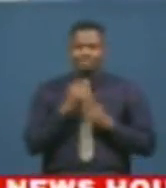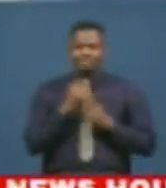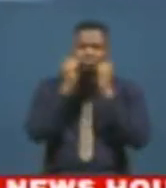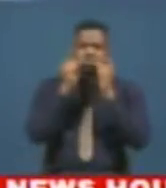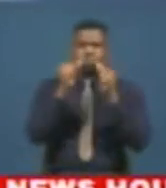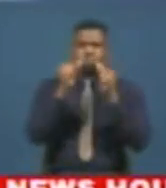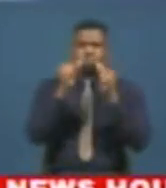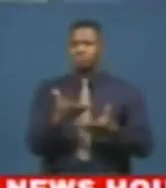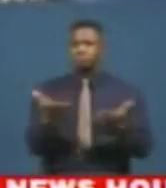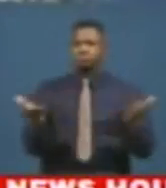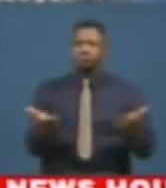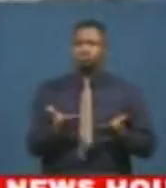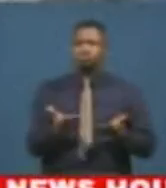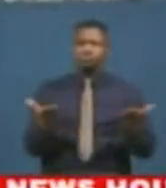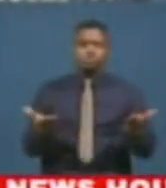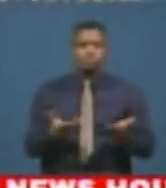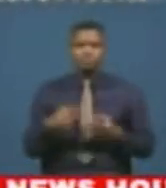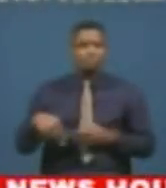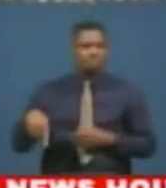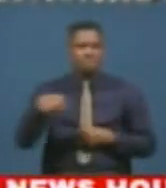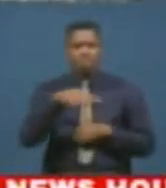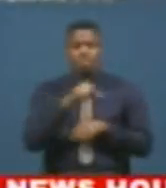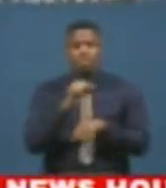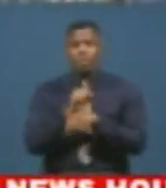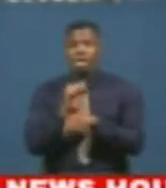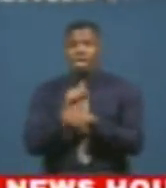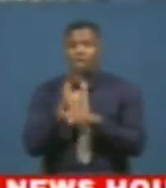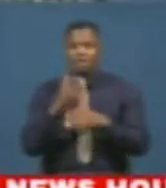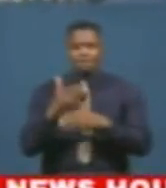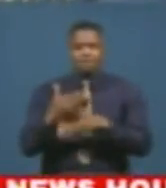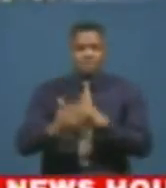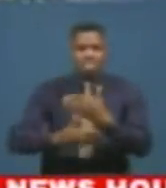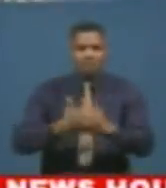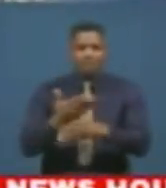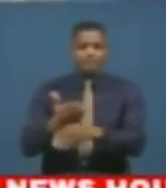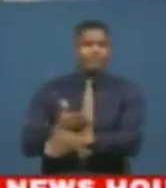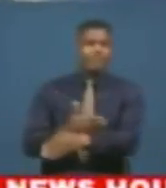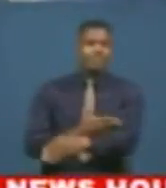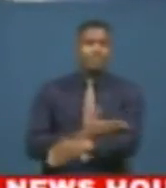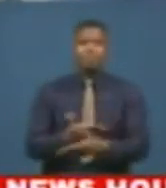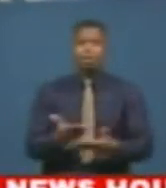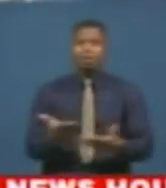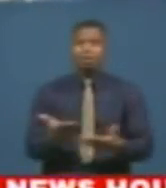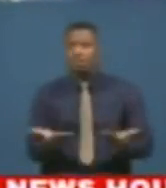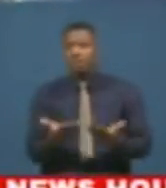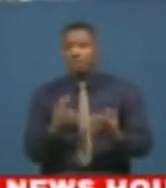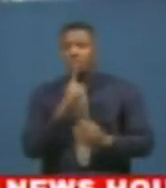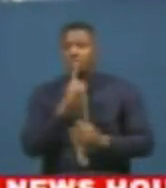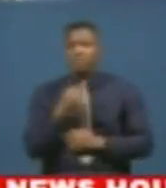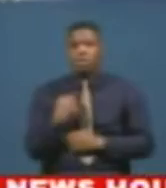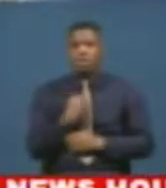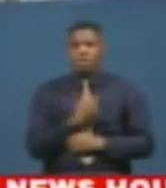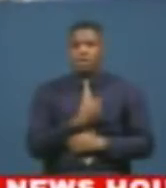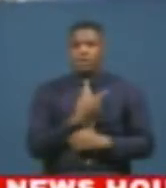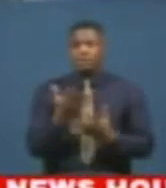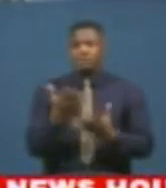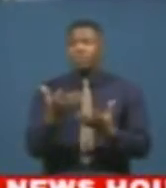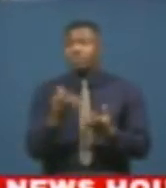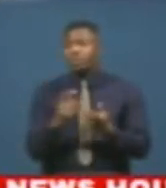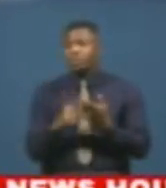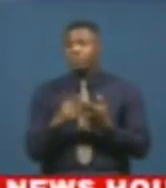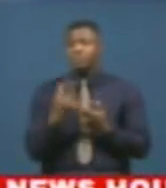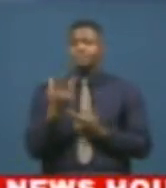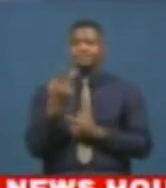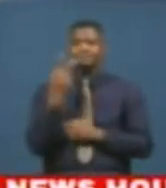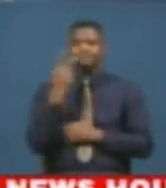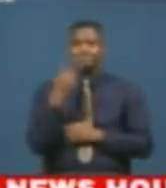the progress of work that is going on here. We also want to say